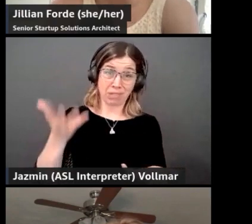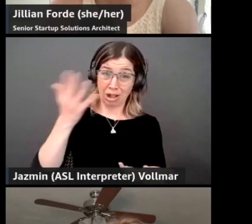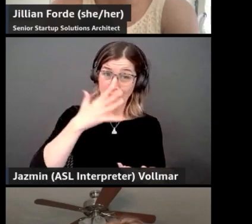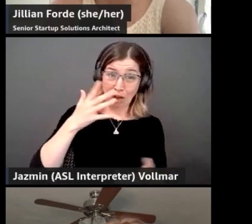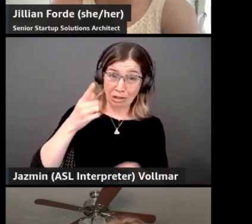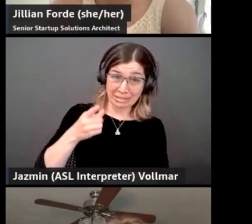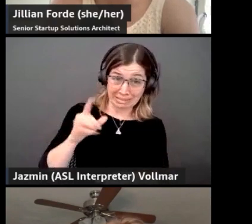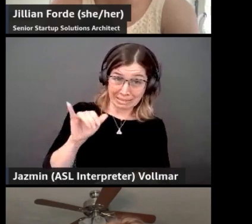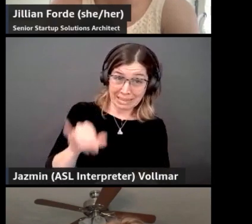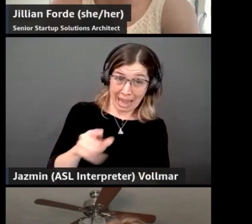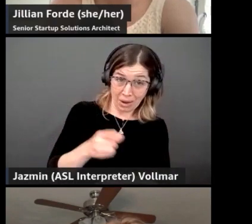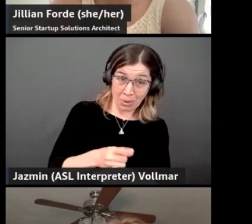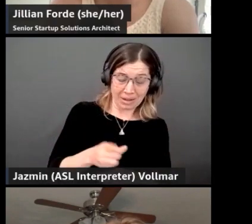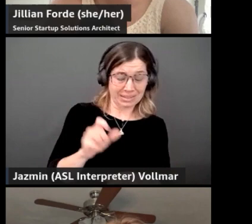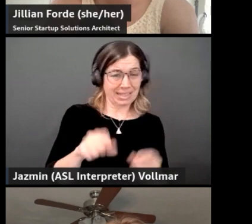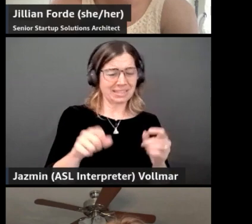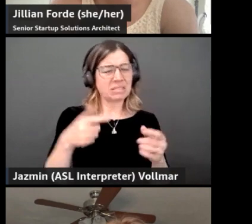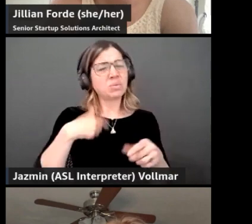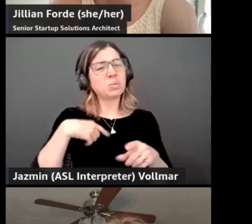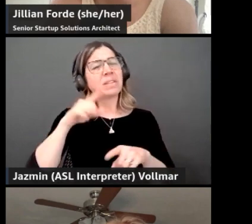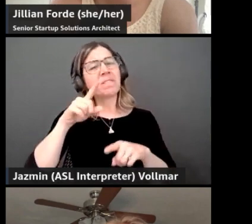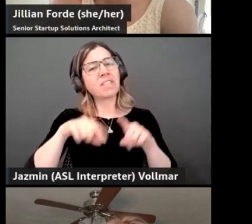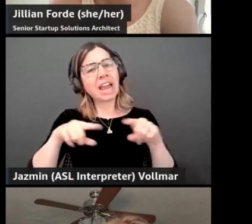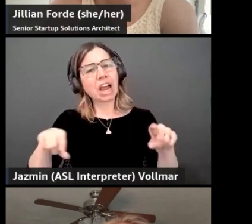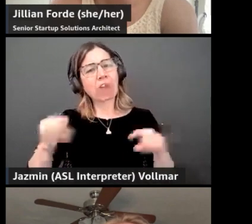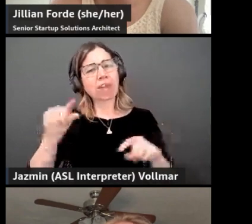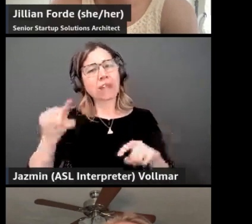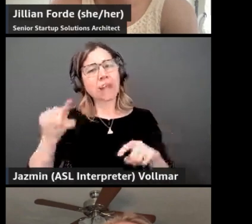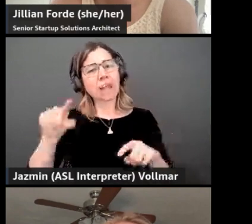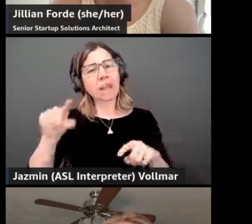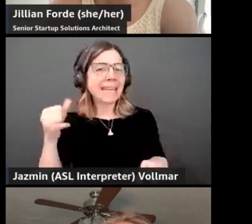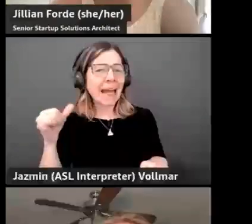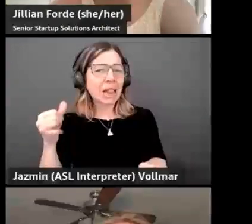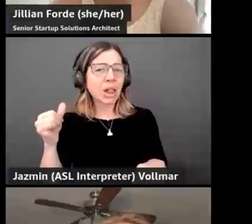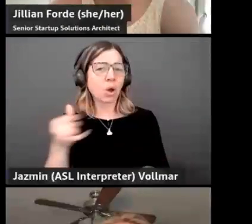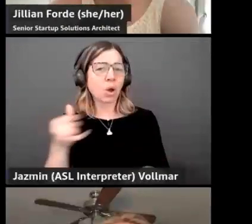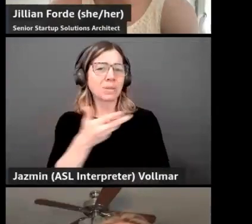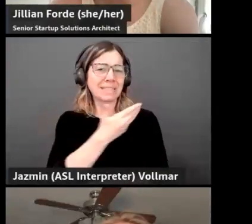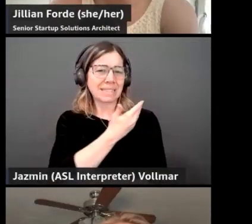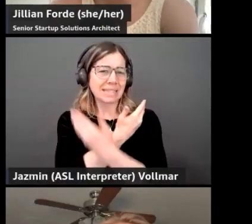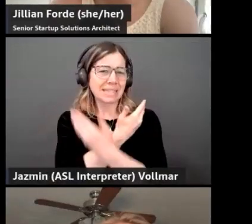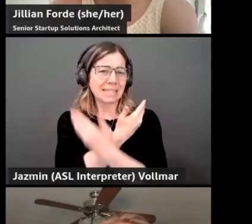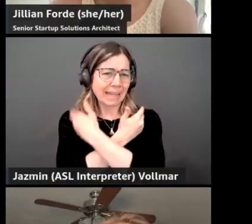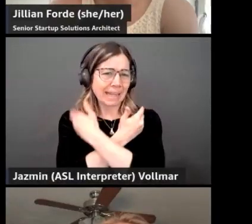So how about we vary it a little bit? Let's do yellow sleeveless summer wear.